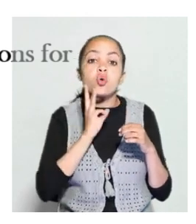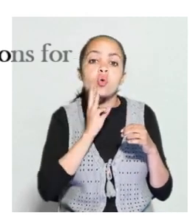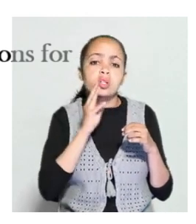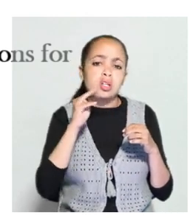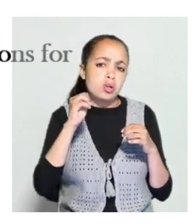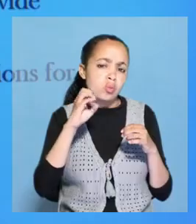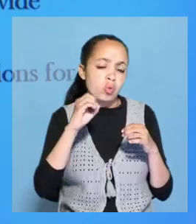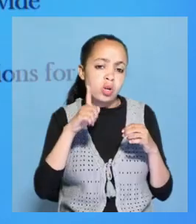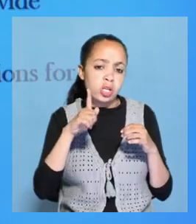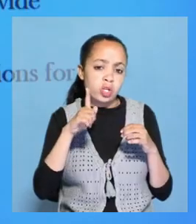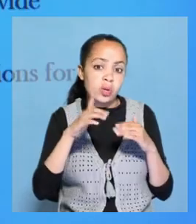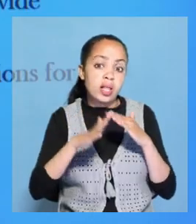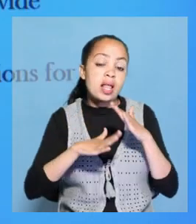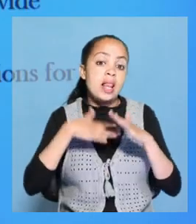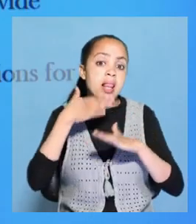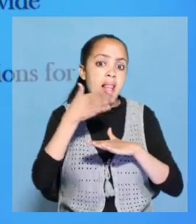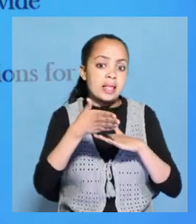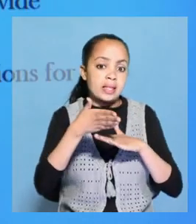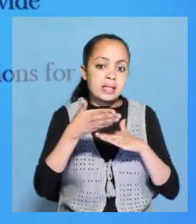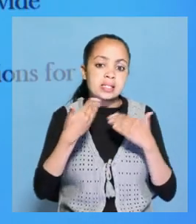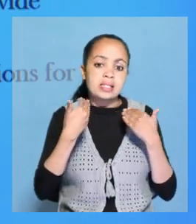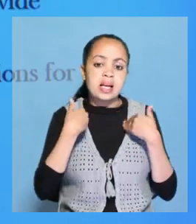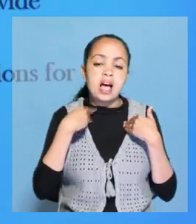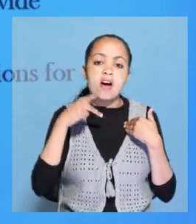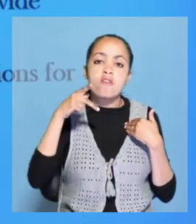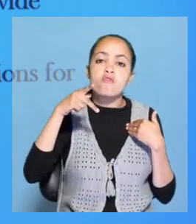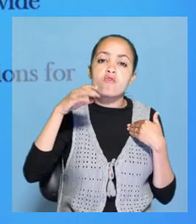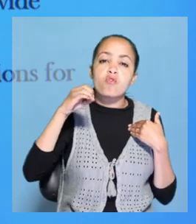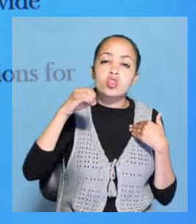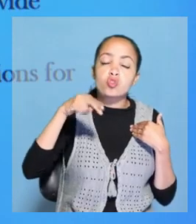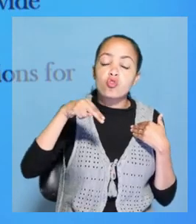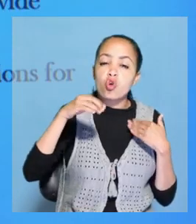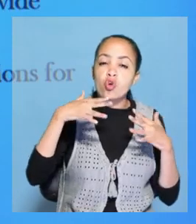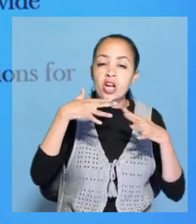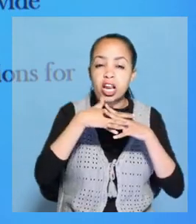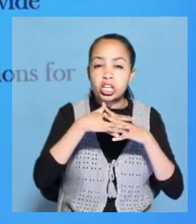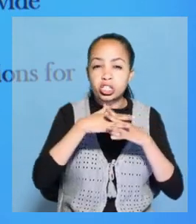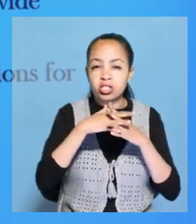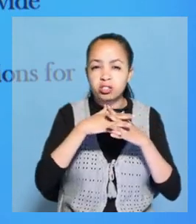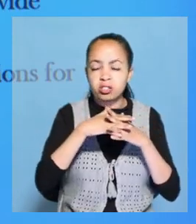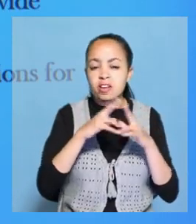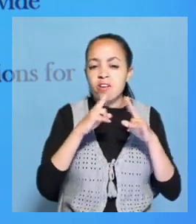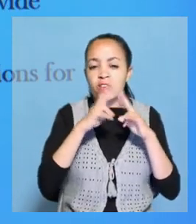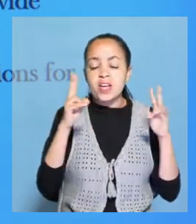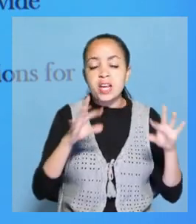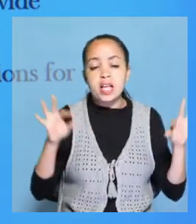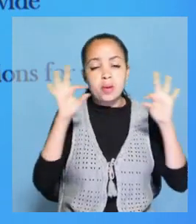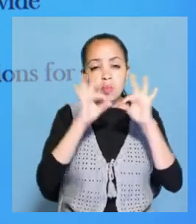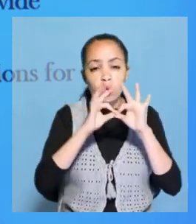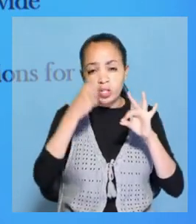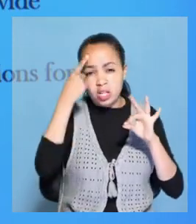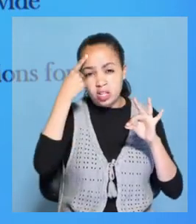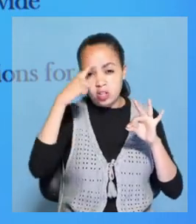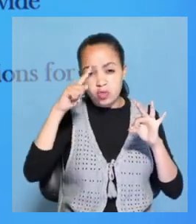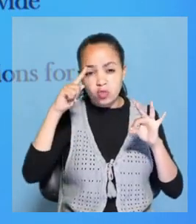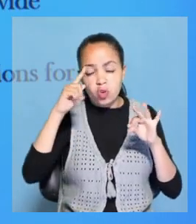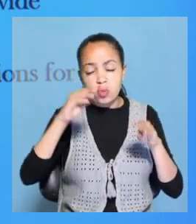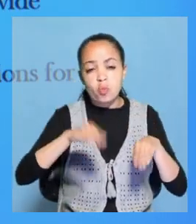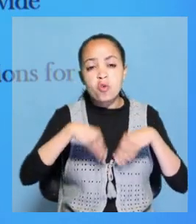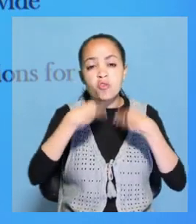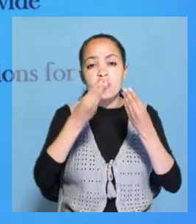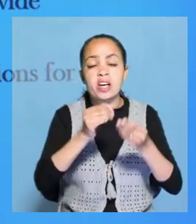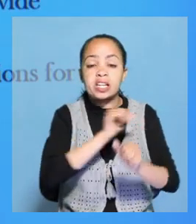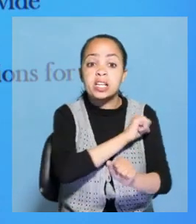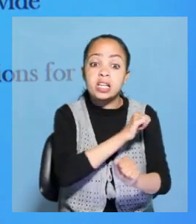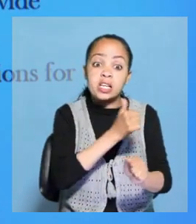molecule. Later, there is phosphorylation reaction again, which is very important for providing energy